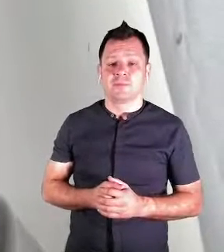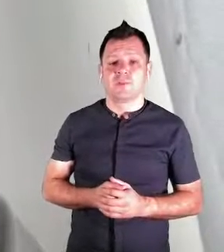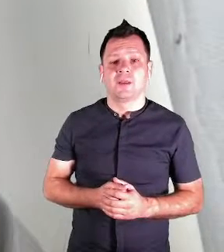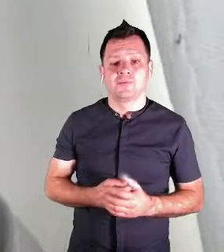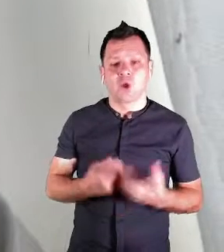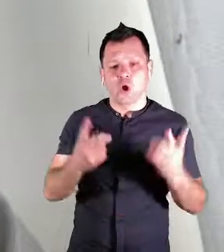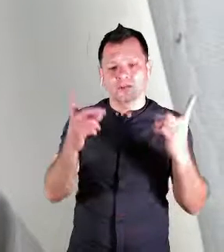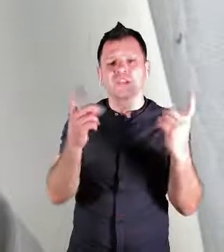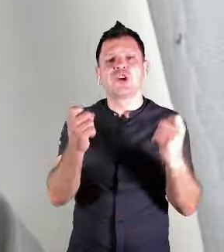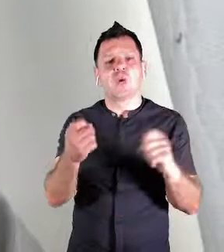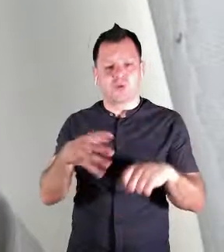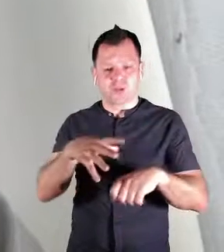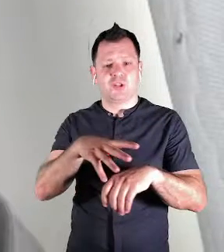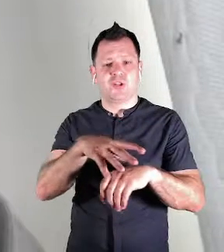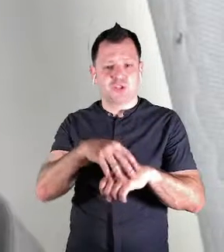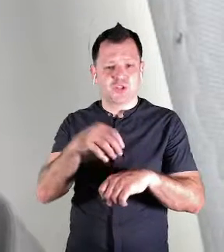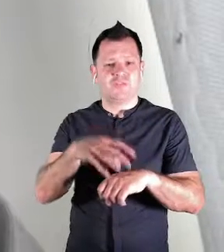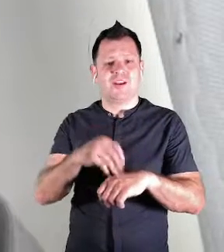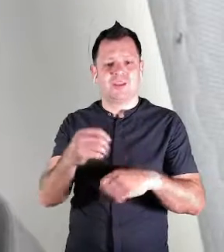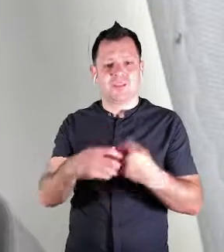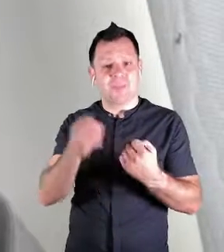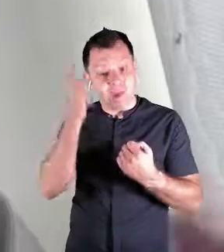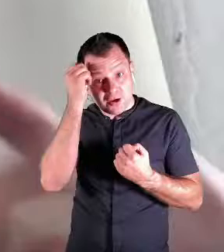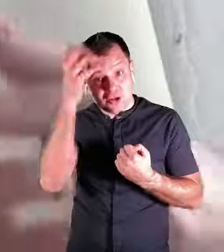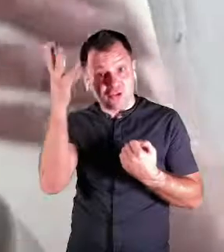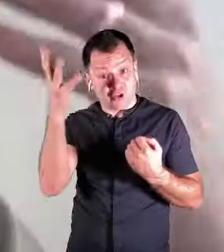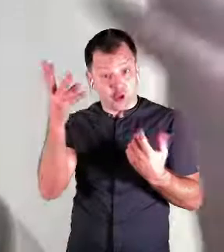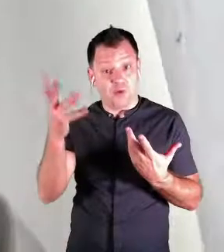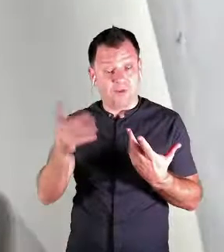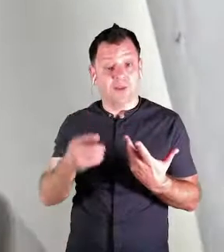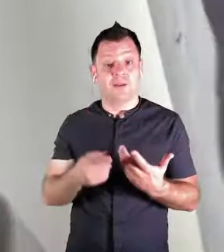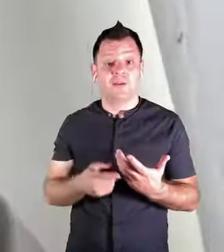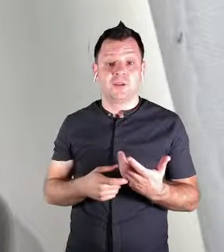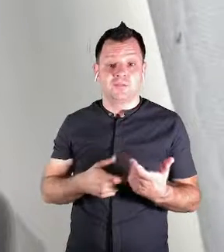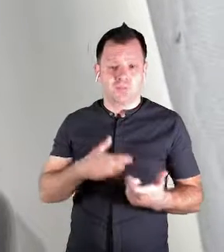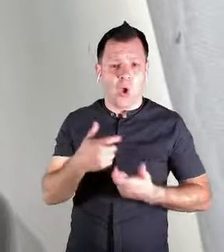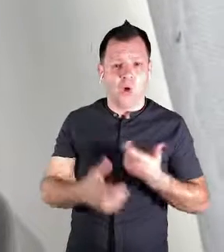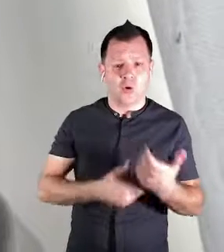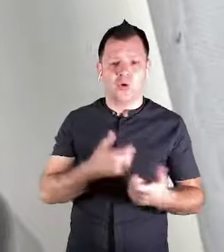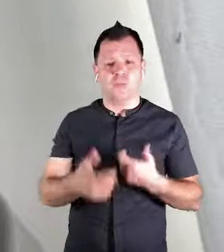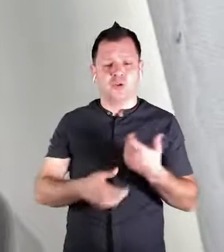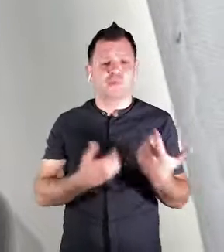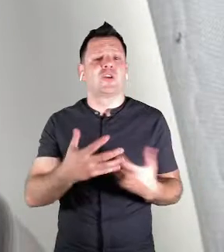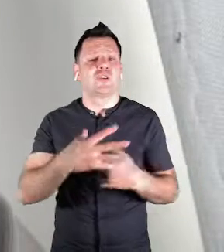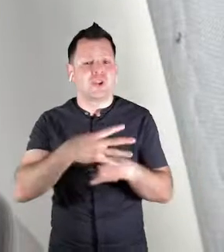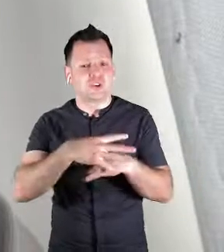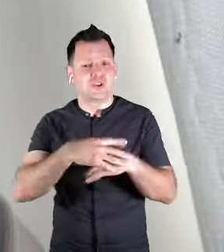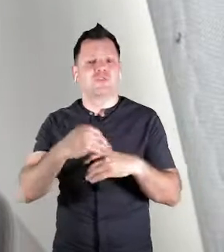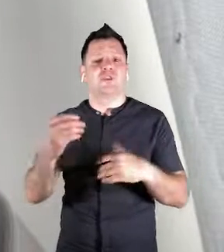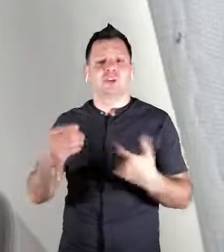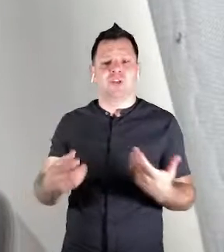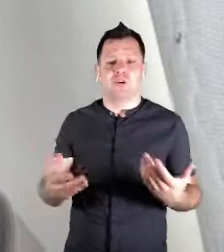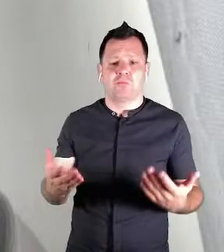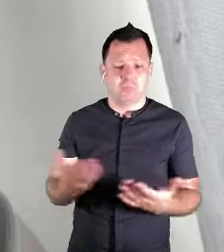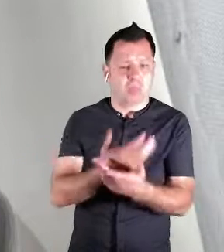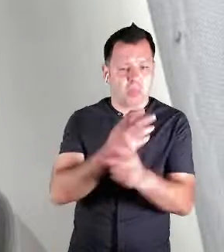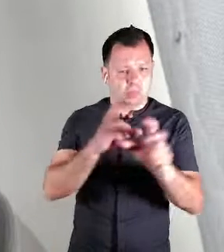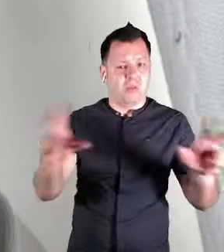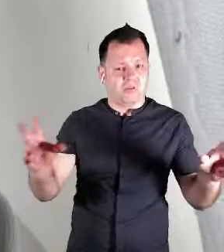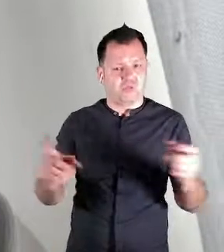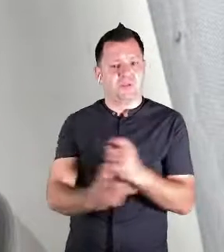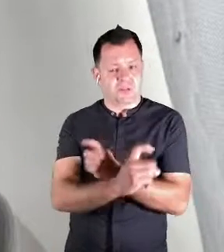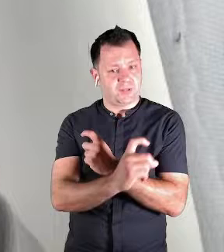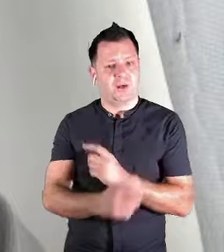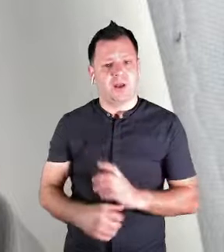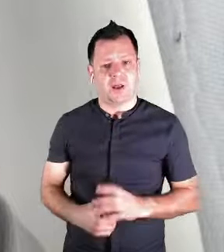be modern. As I said, we were industrialized late in the game, and